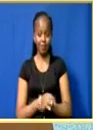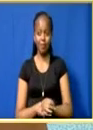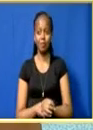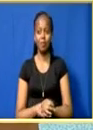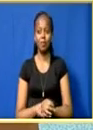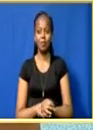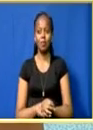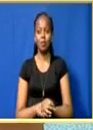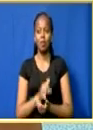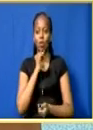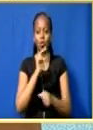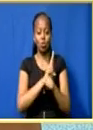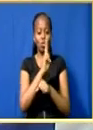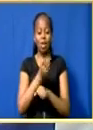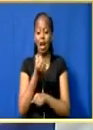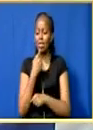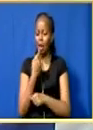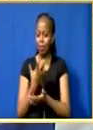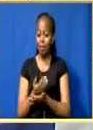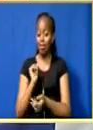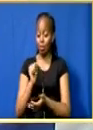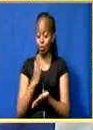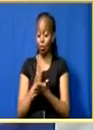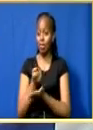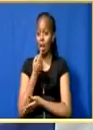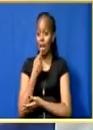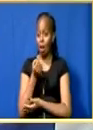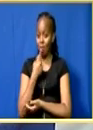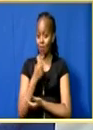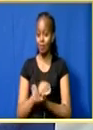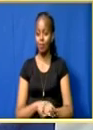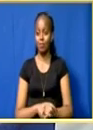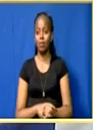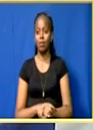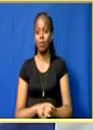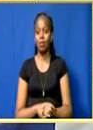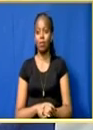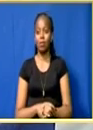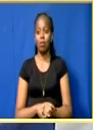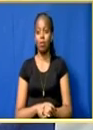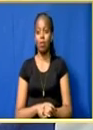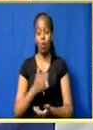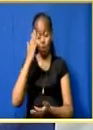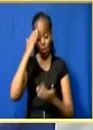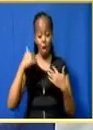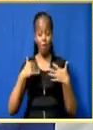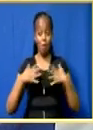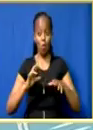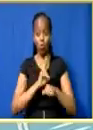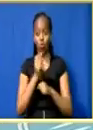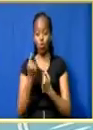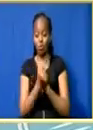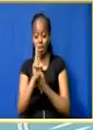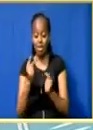apparently. They're not using it as medicine. It's medicine. It is medicine. I'm asking. And you know, there are people who use certain